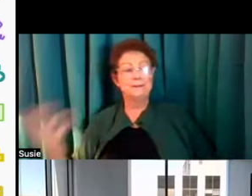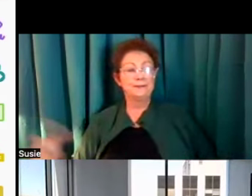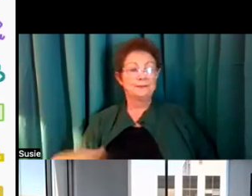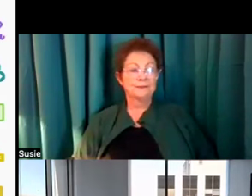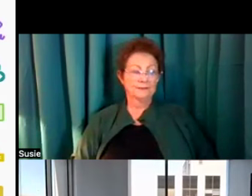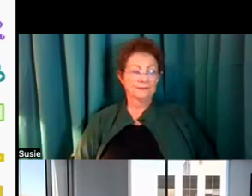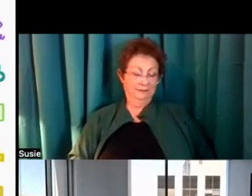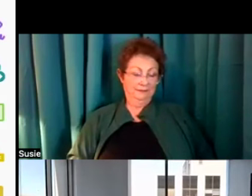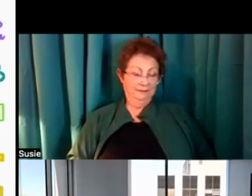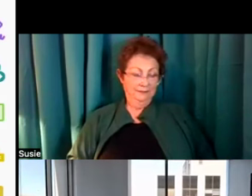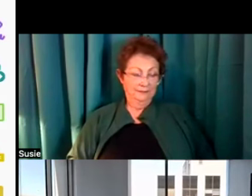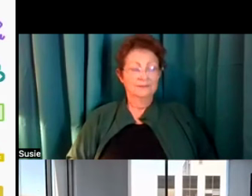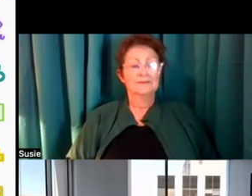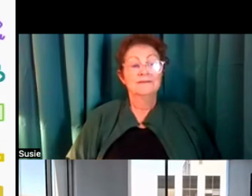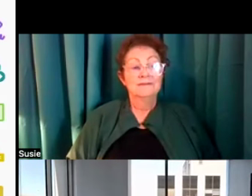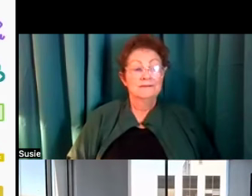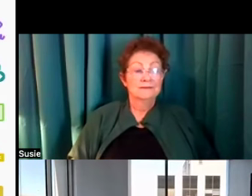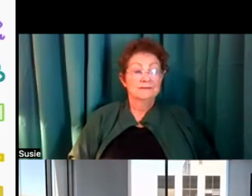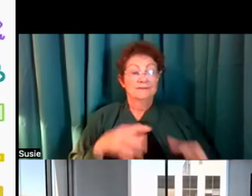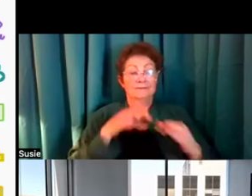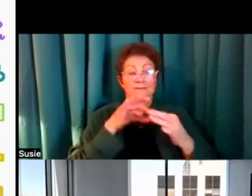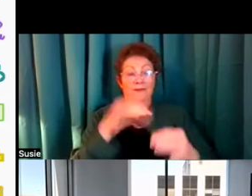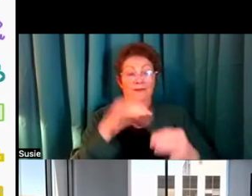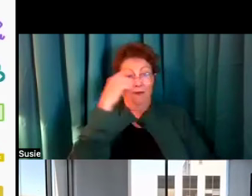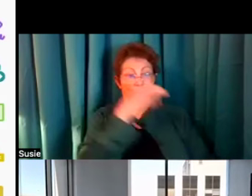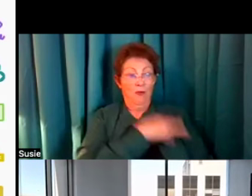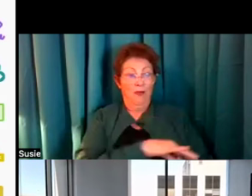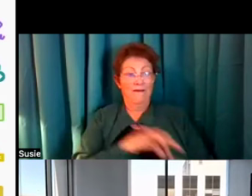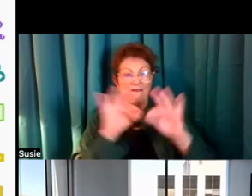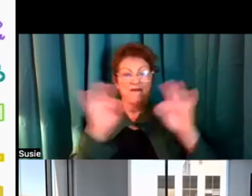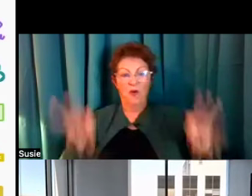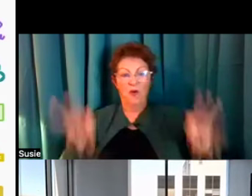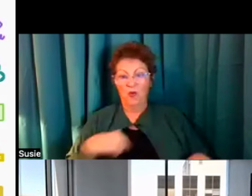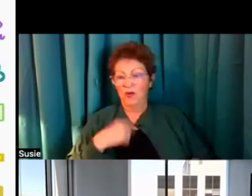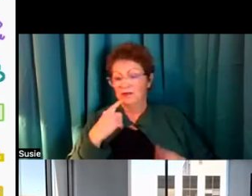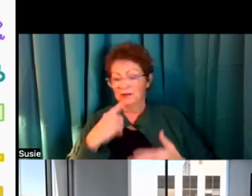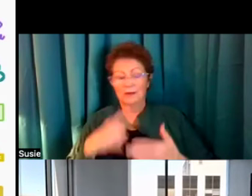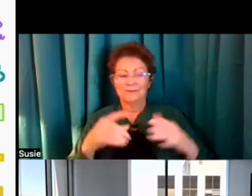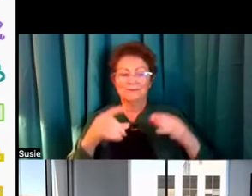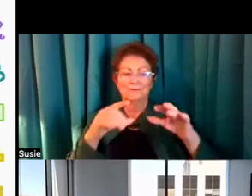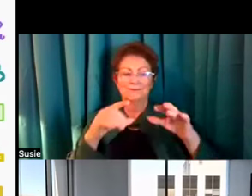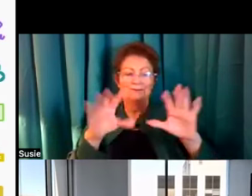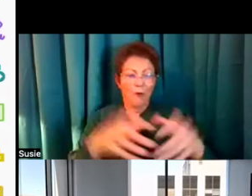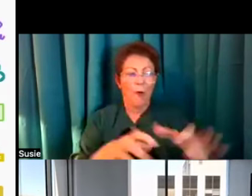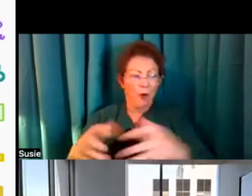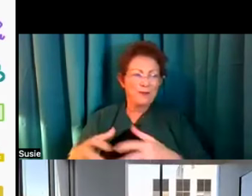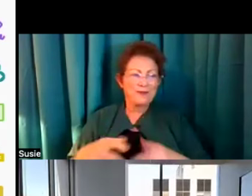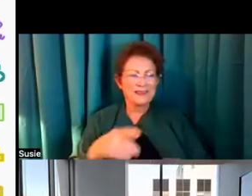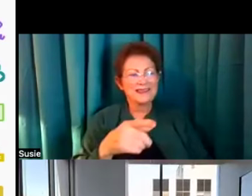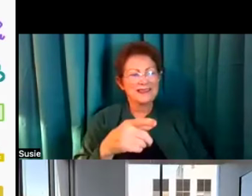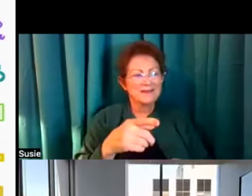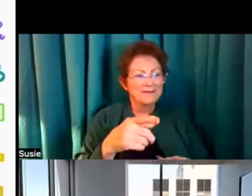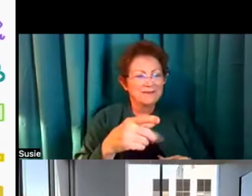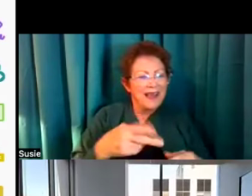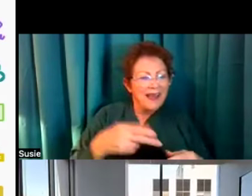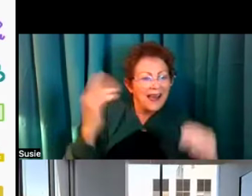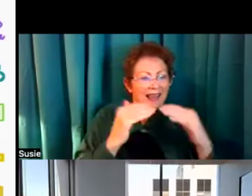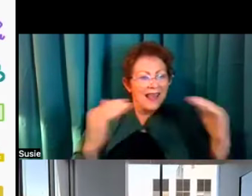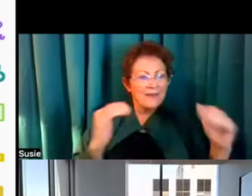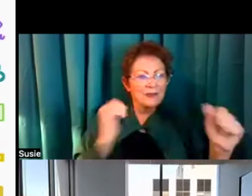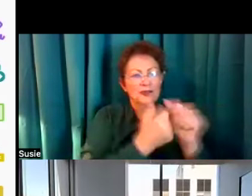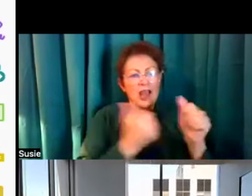So in terms of the different for-profit forms that we talked about, just kind of some high-level challenges